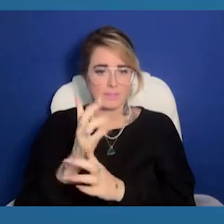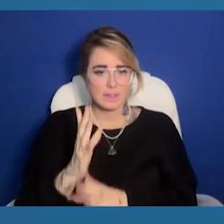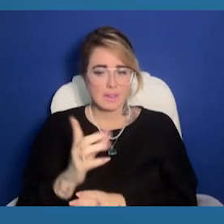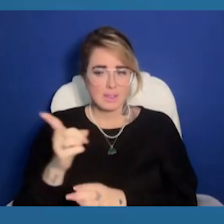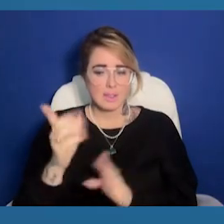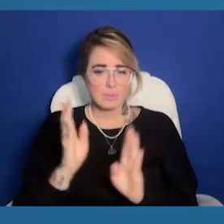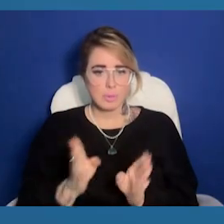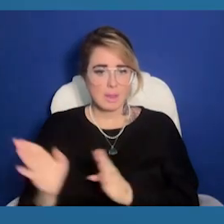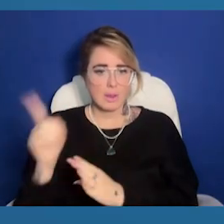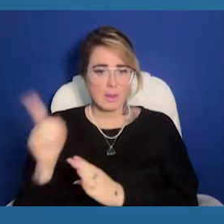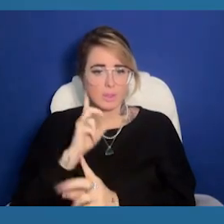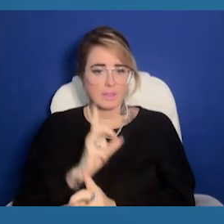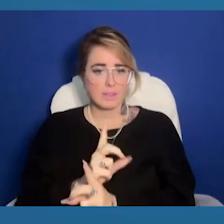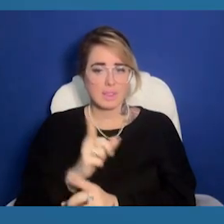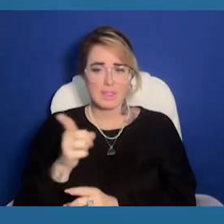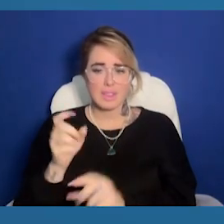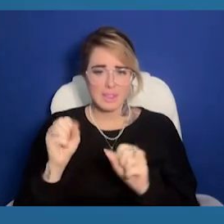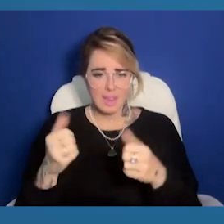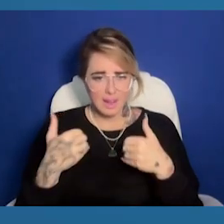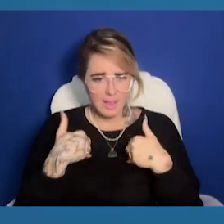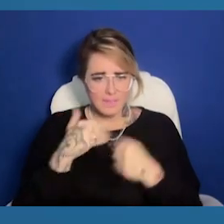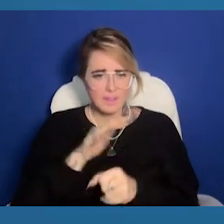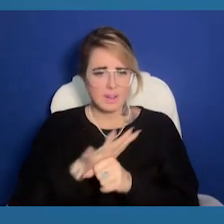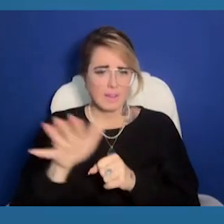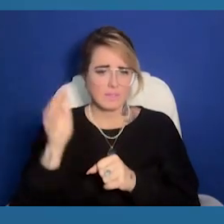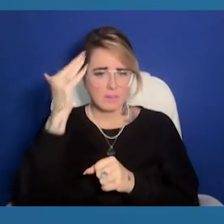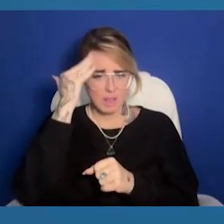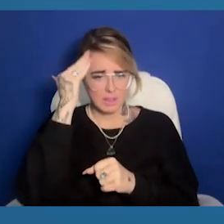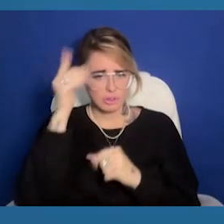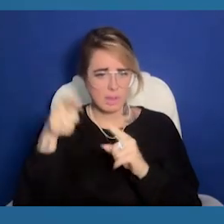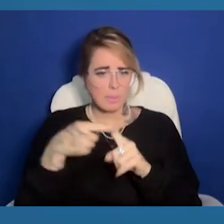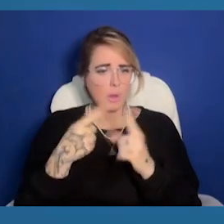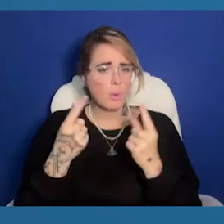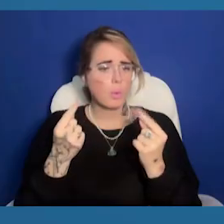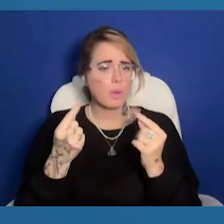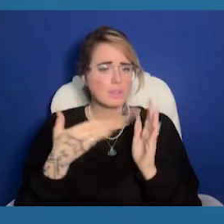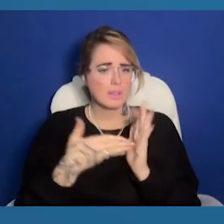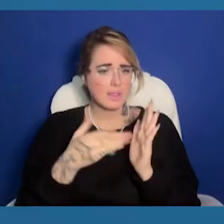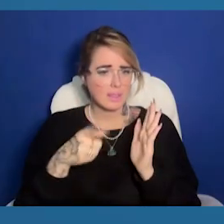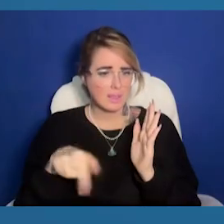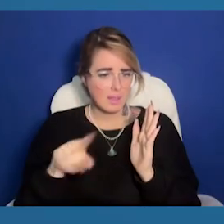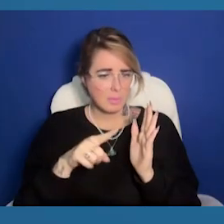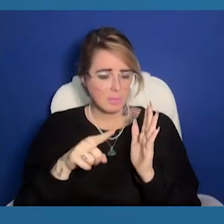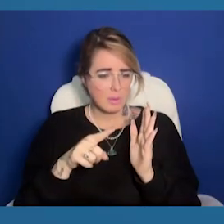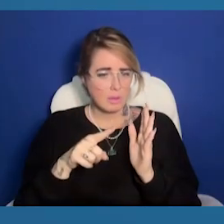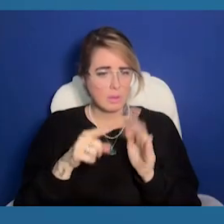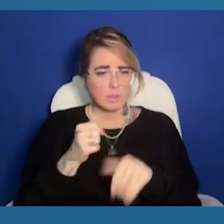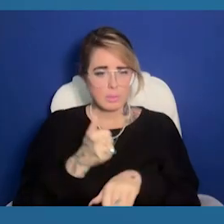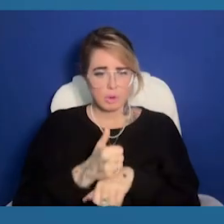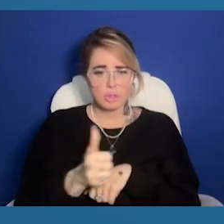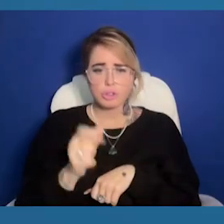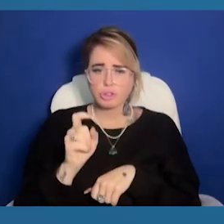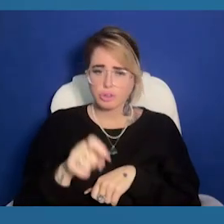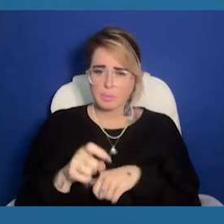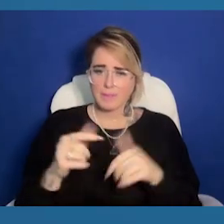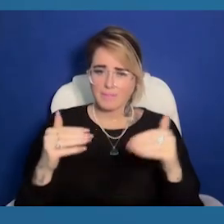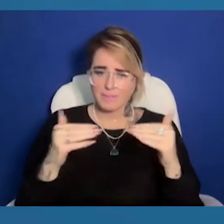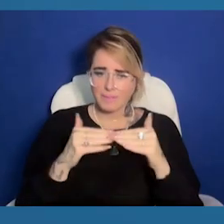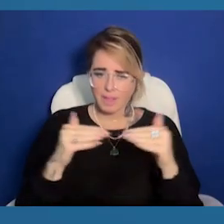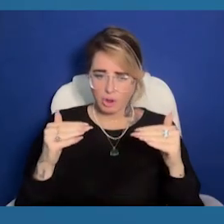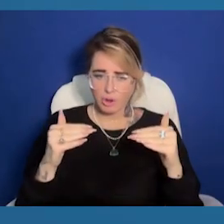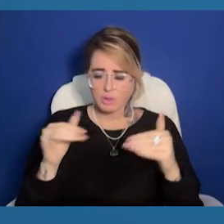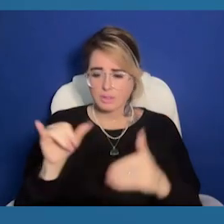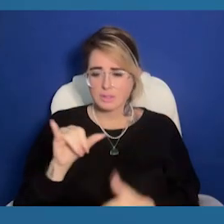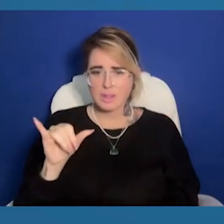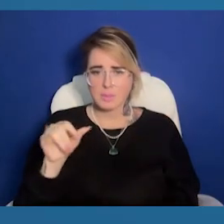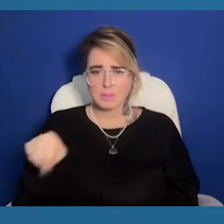defense, so that they can have working knowledge of the evidence against them, so that the prosecution was fair and equitable, as my colleagues